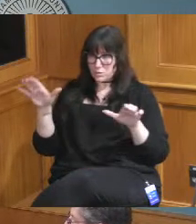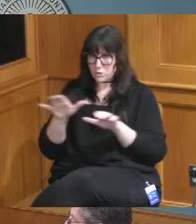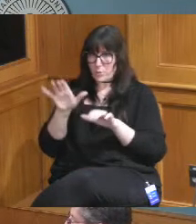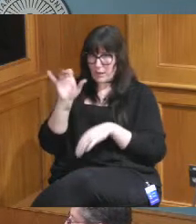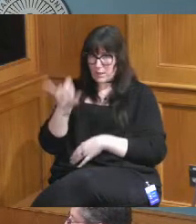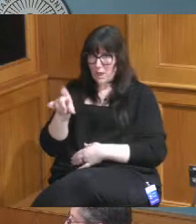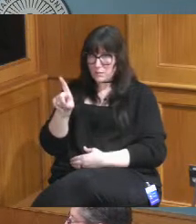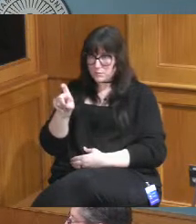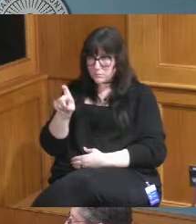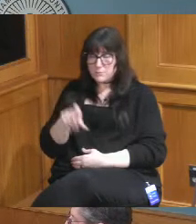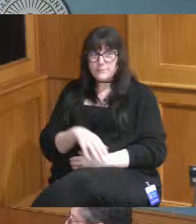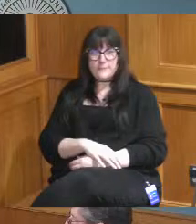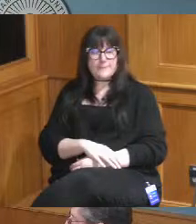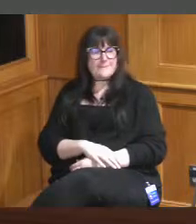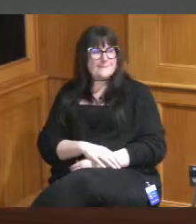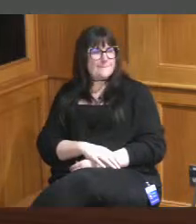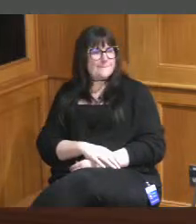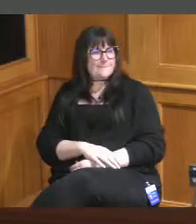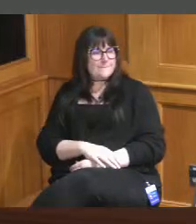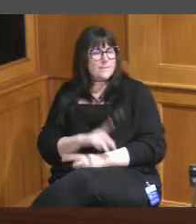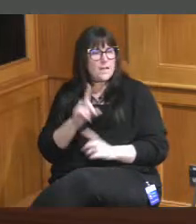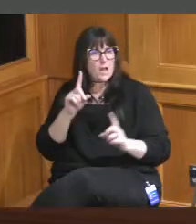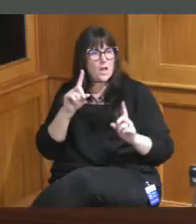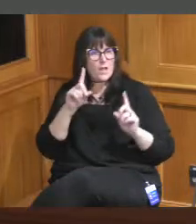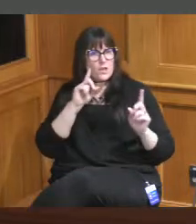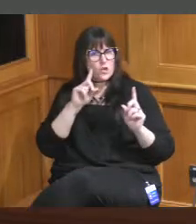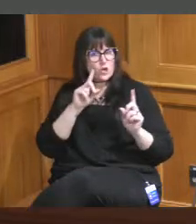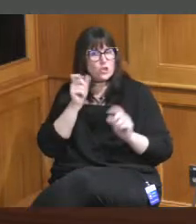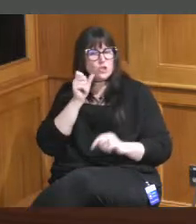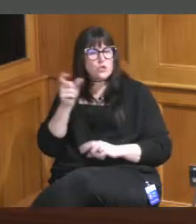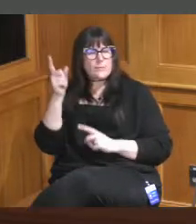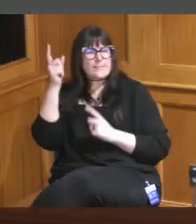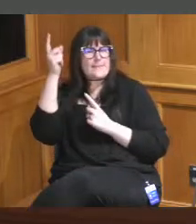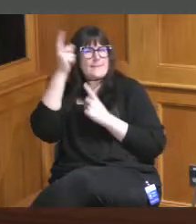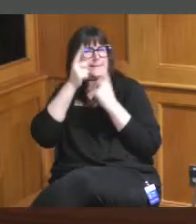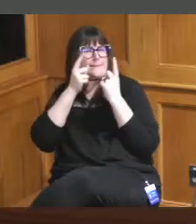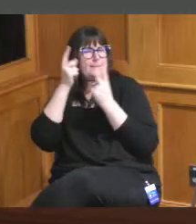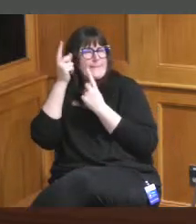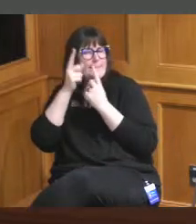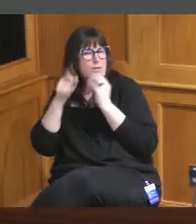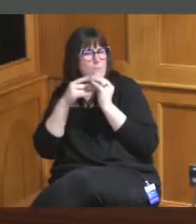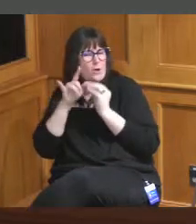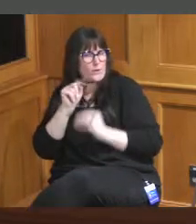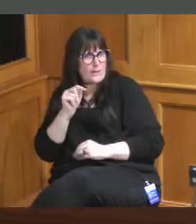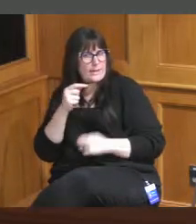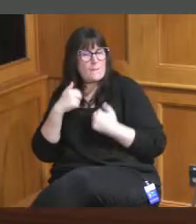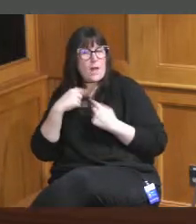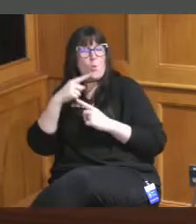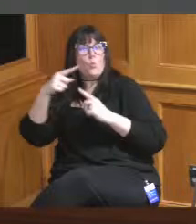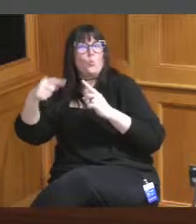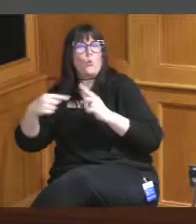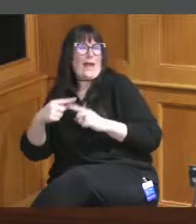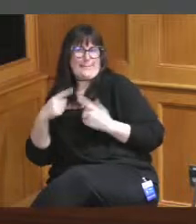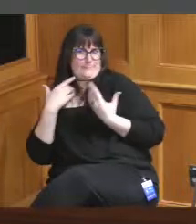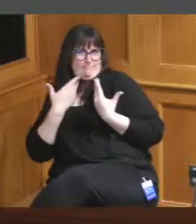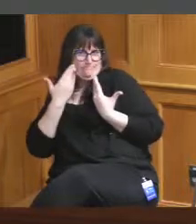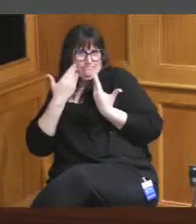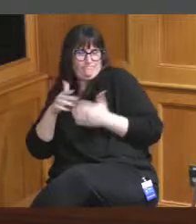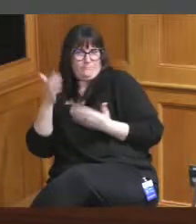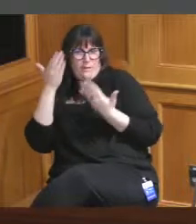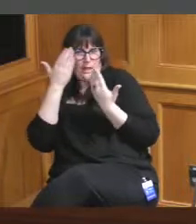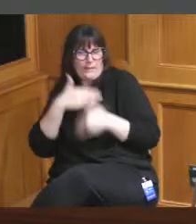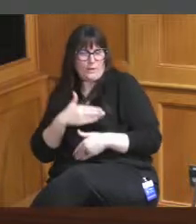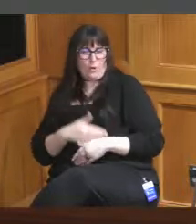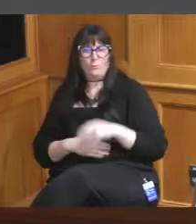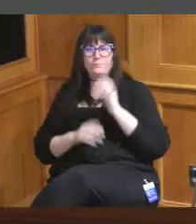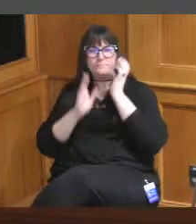conference? I had heard that she was thinking about doing something, but I wasn't aware exactly when it was going to be. So I had